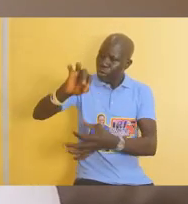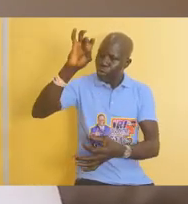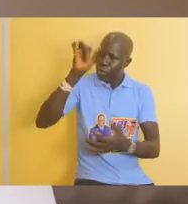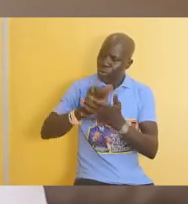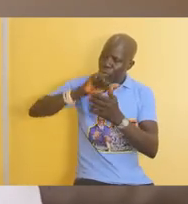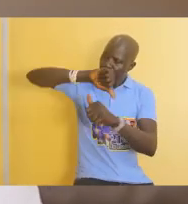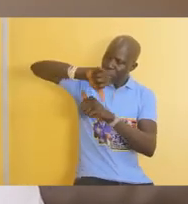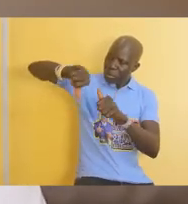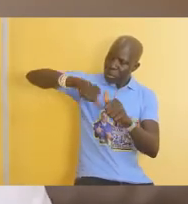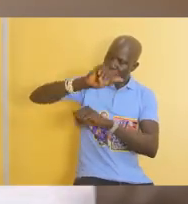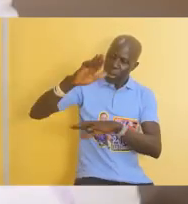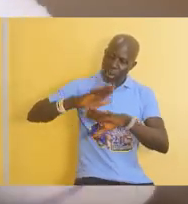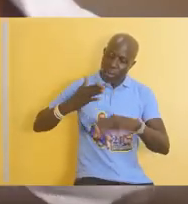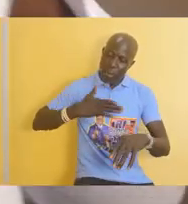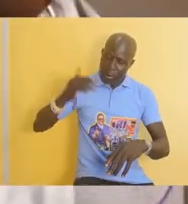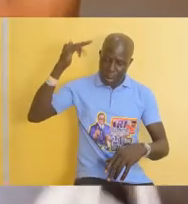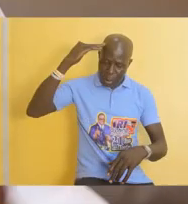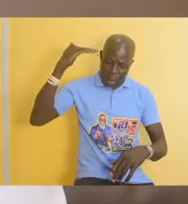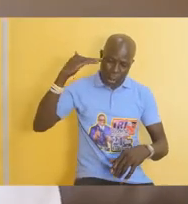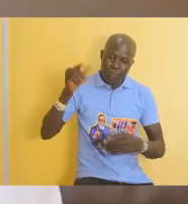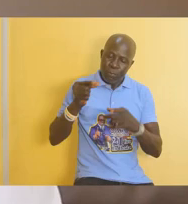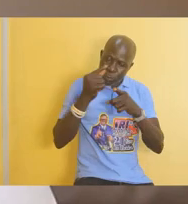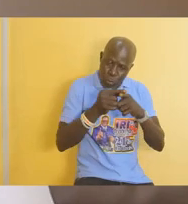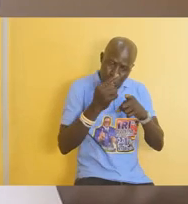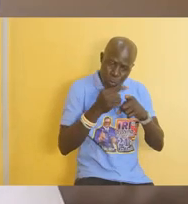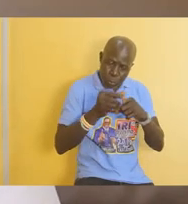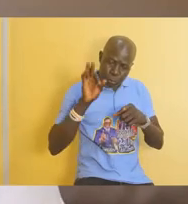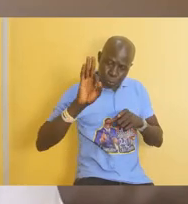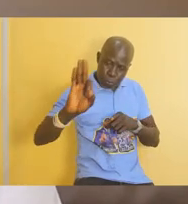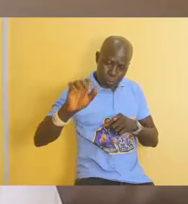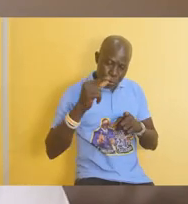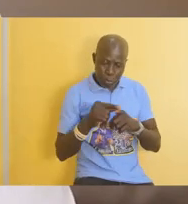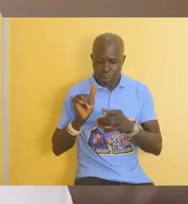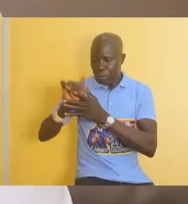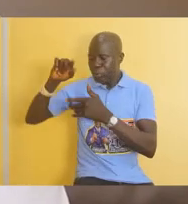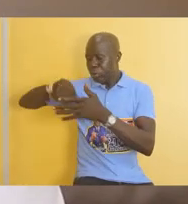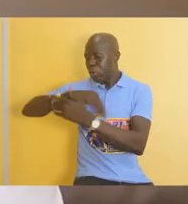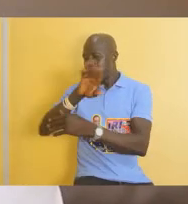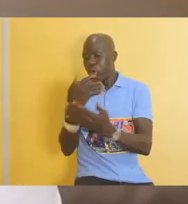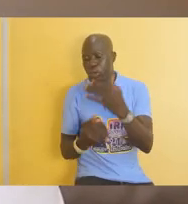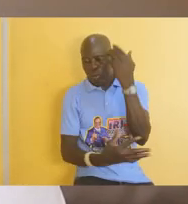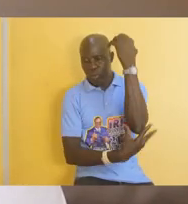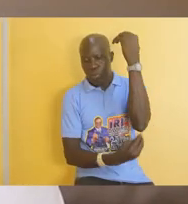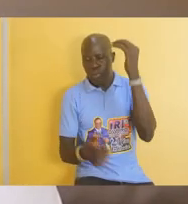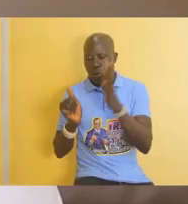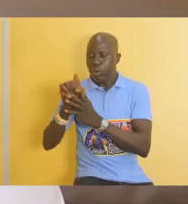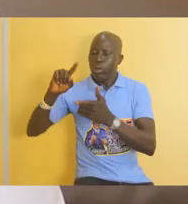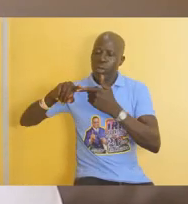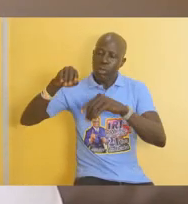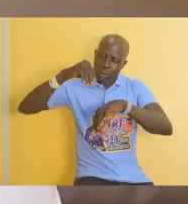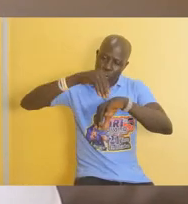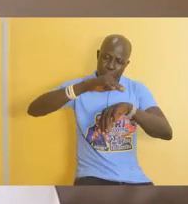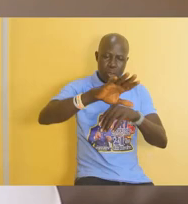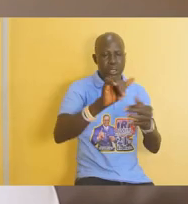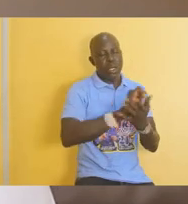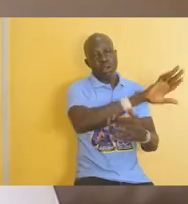Because the Lord has anointed my head. Lati waasu ire gbogbo otosi. To pray good tidings to the meek. O ti ran mi lati se awota